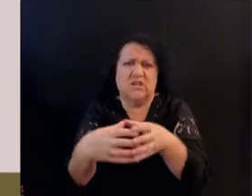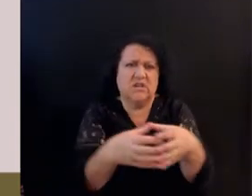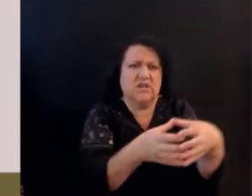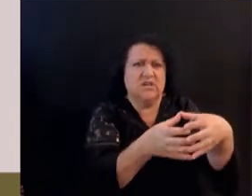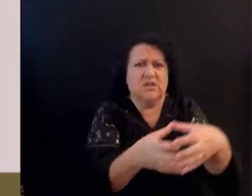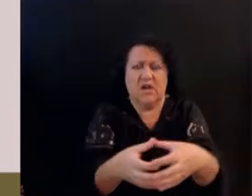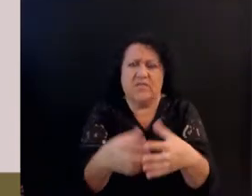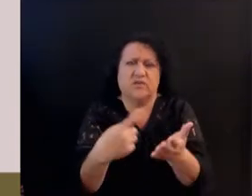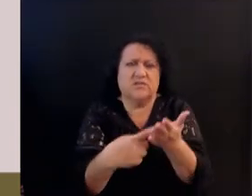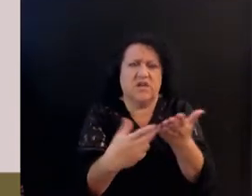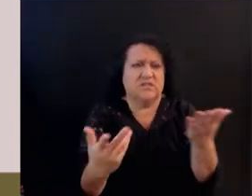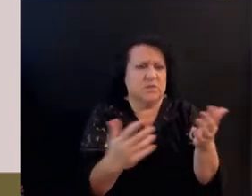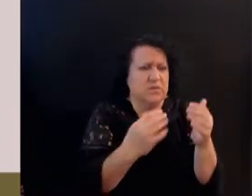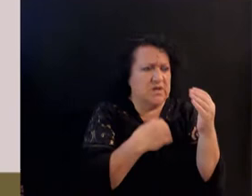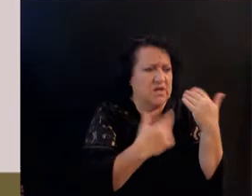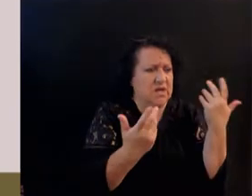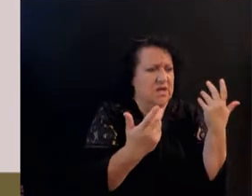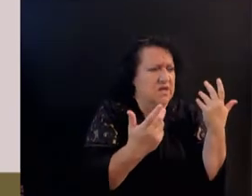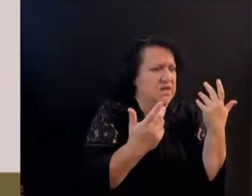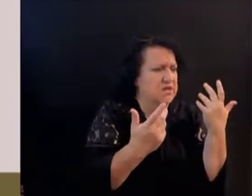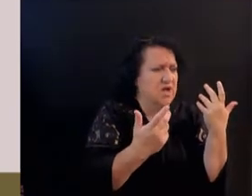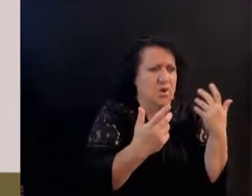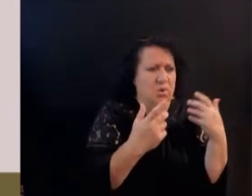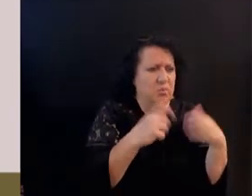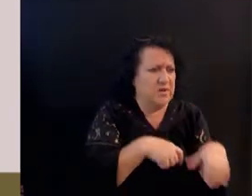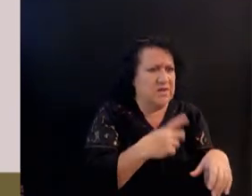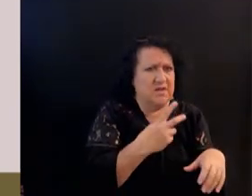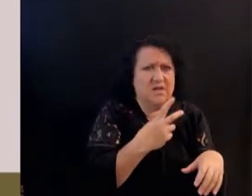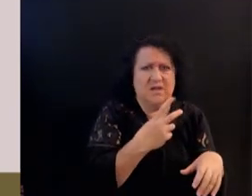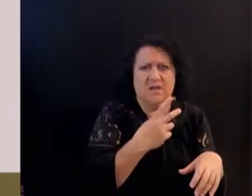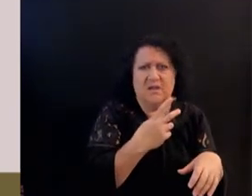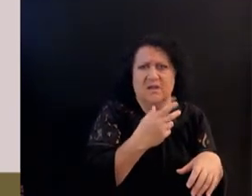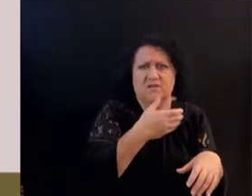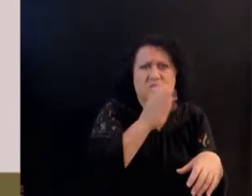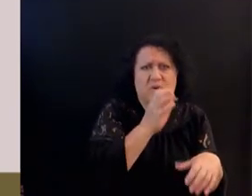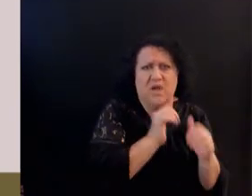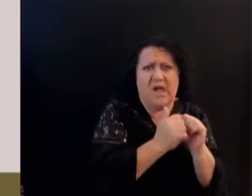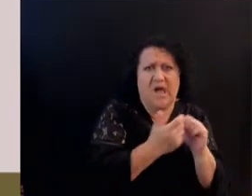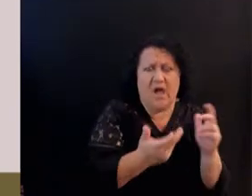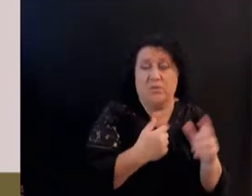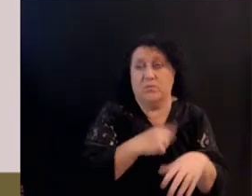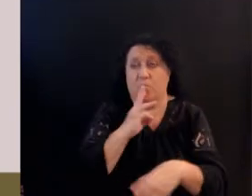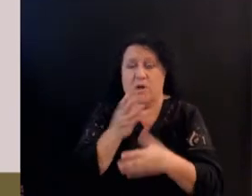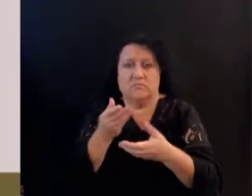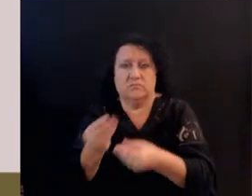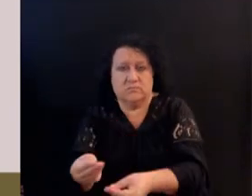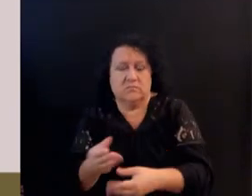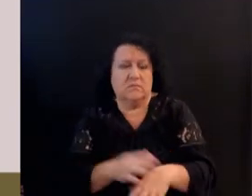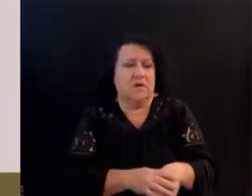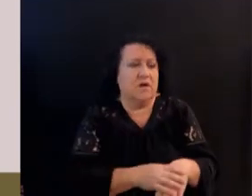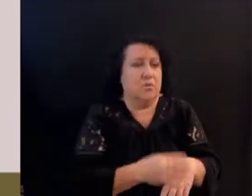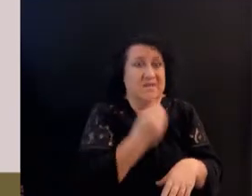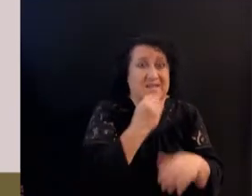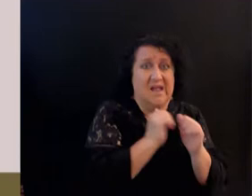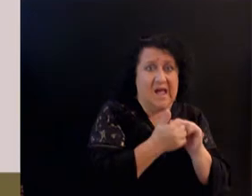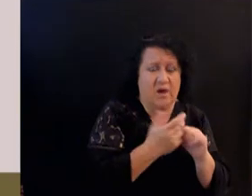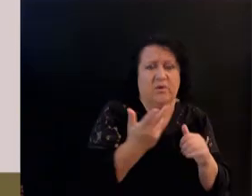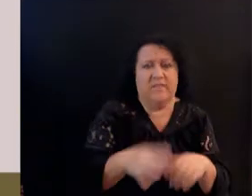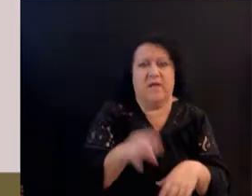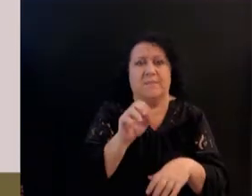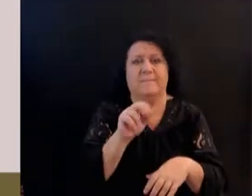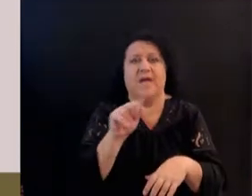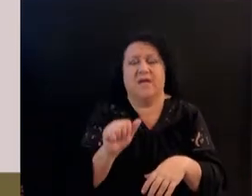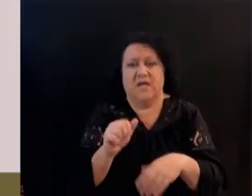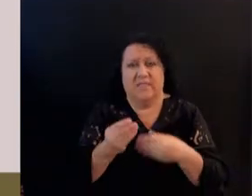wondering, how are we going to eat? And God had provided this miraculous substance called manna. But here we are, by the time we get to chapter